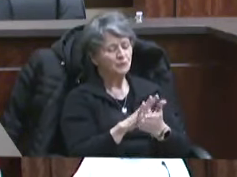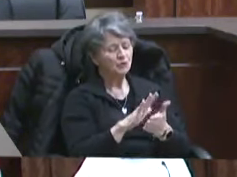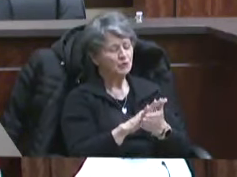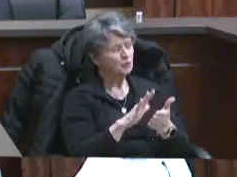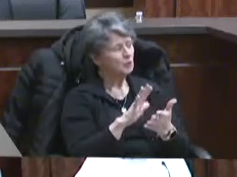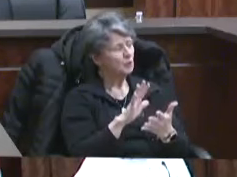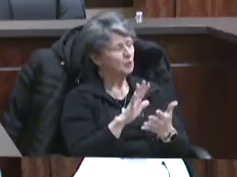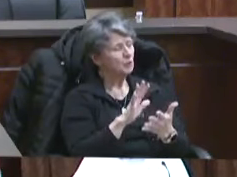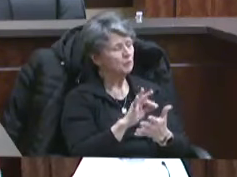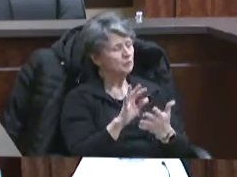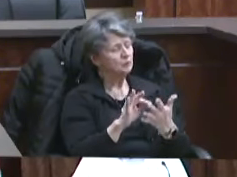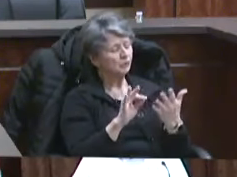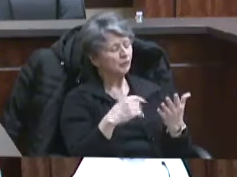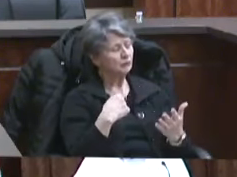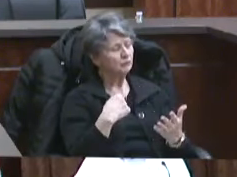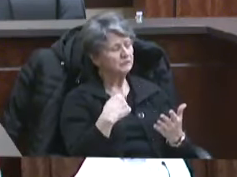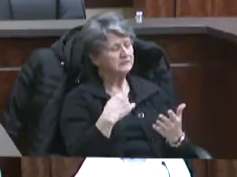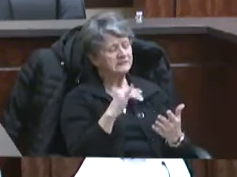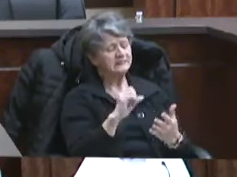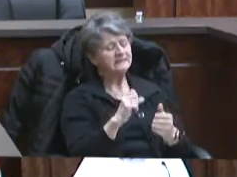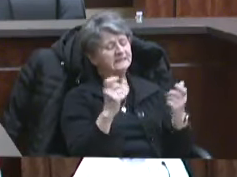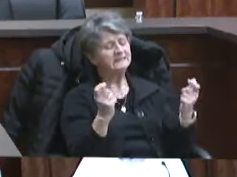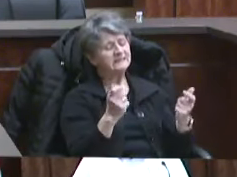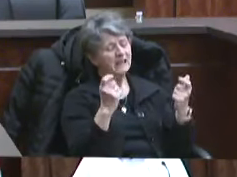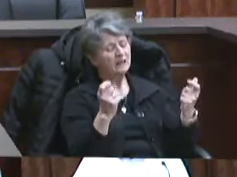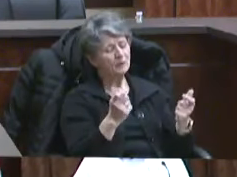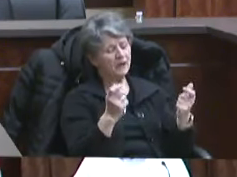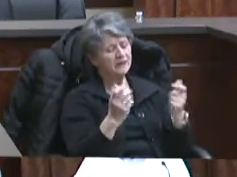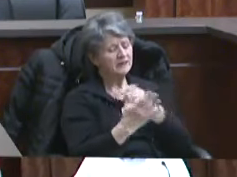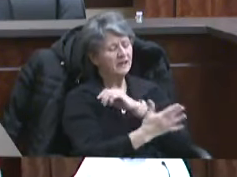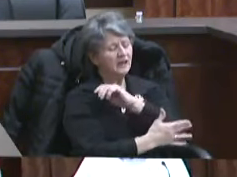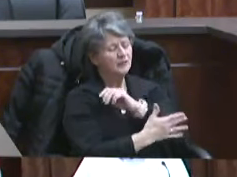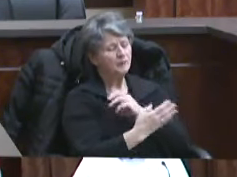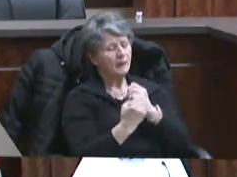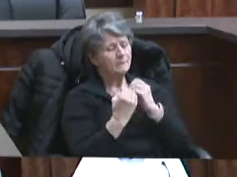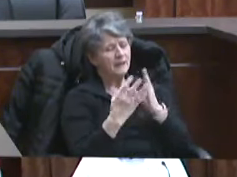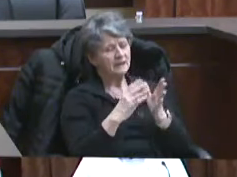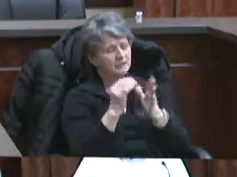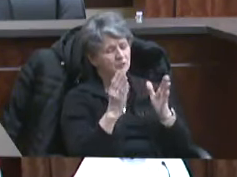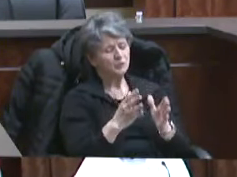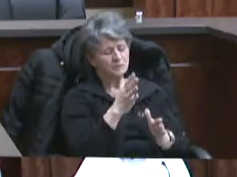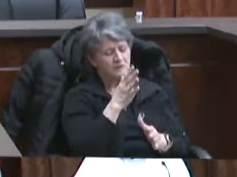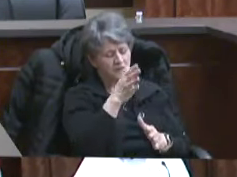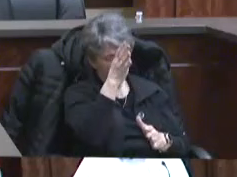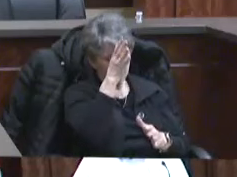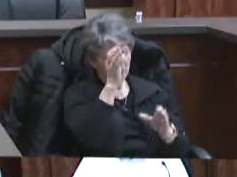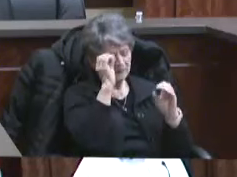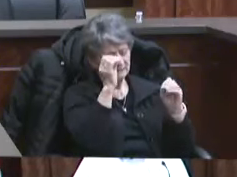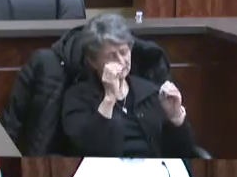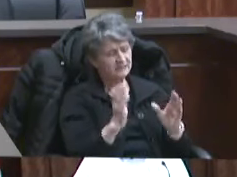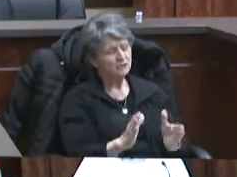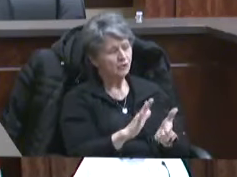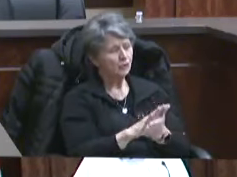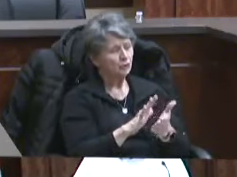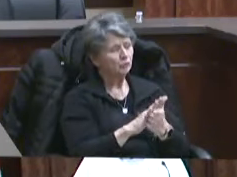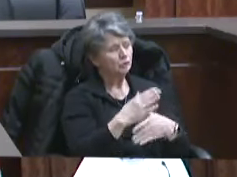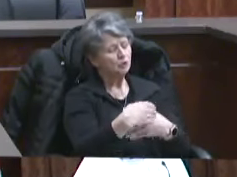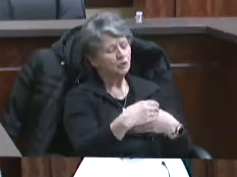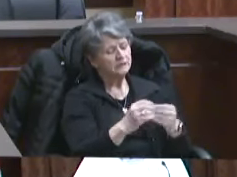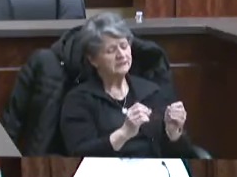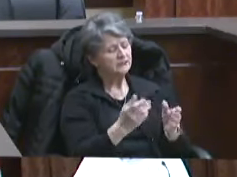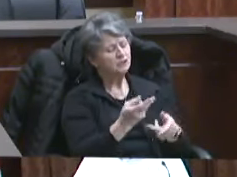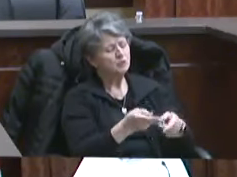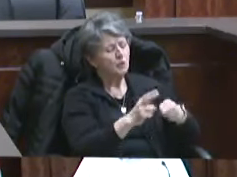Week is celebrated across the country by millions of students, parents, educators, school, and organizations to raise